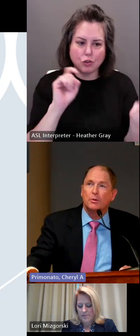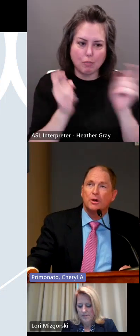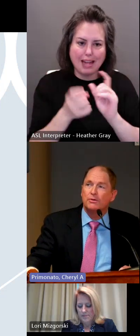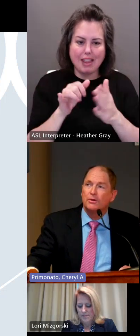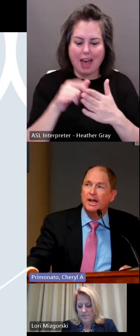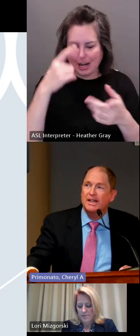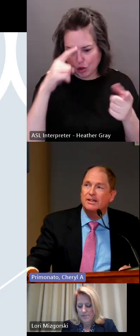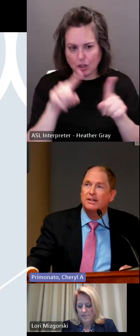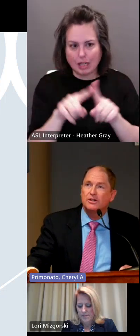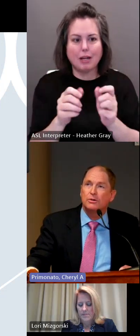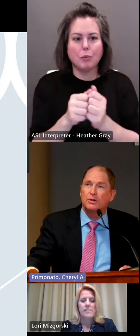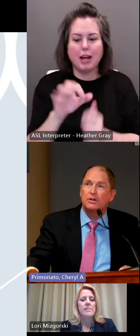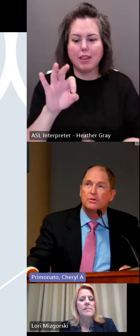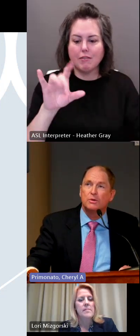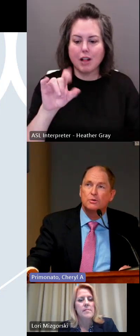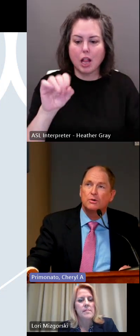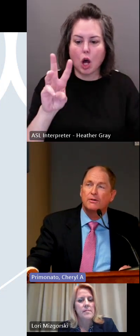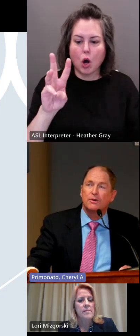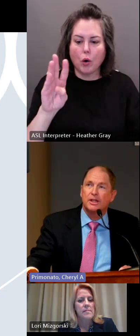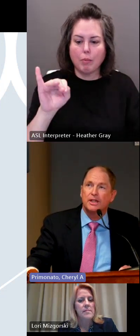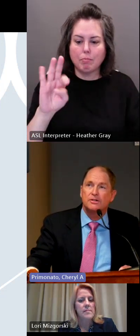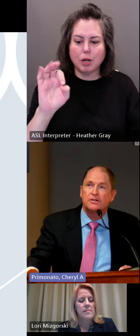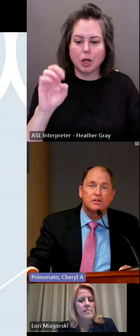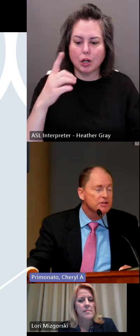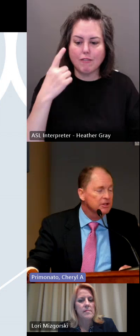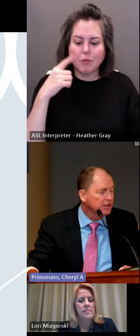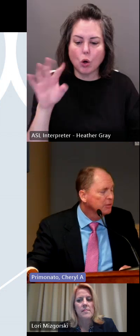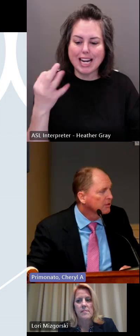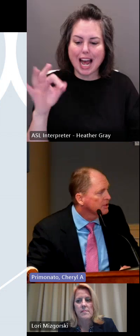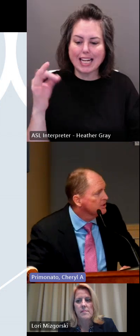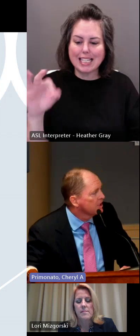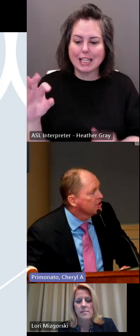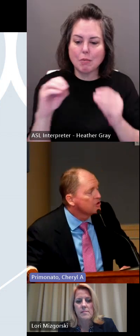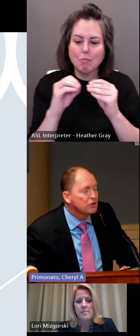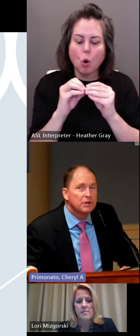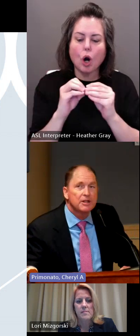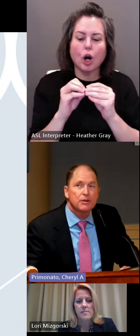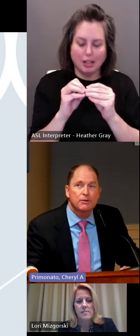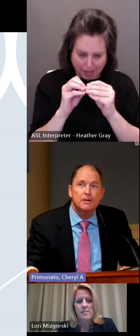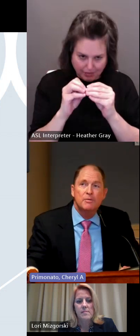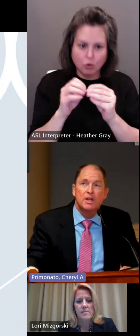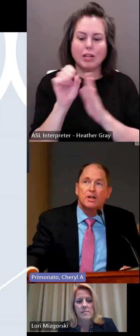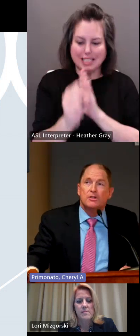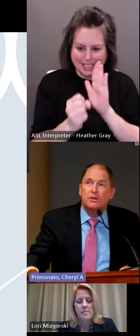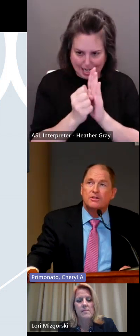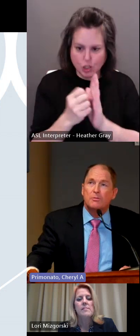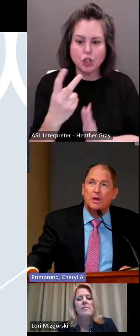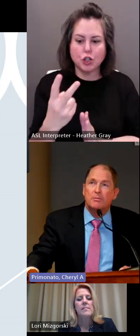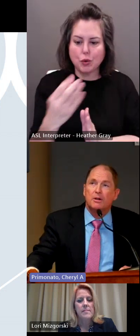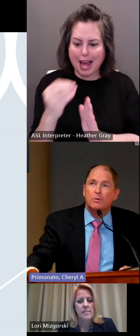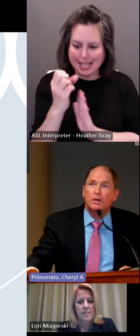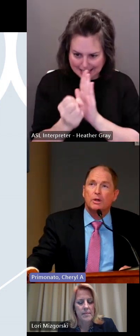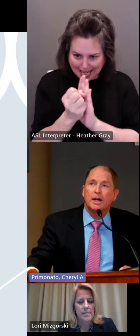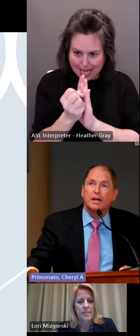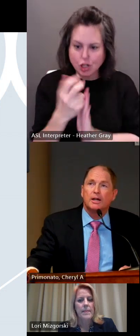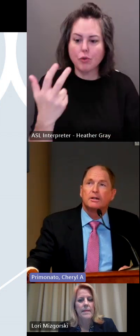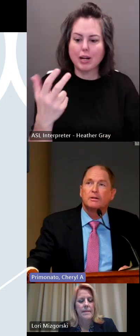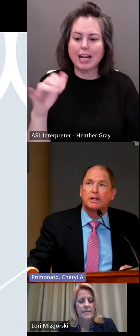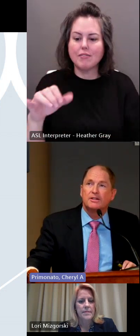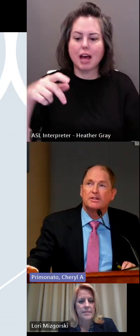with Flowbird for 19 additional units, which will cover the stations in BRT Stage 2 and 3. So this amendment